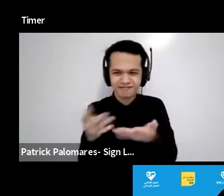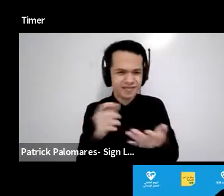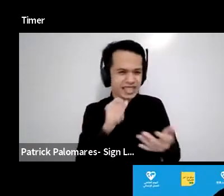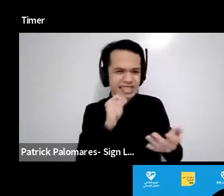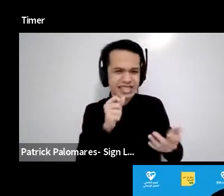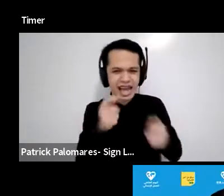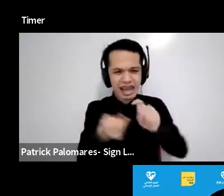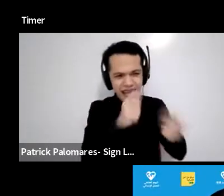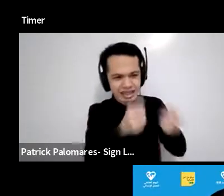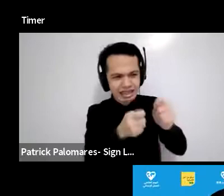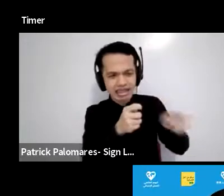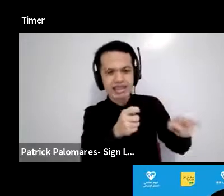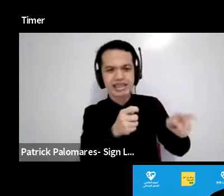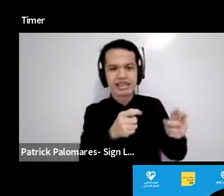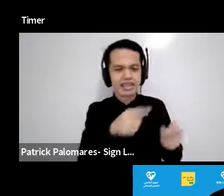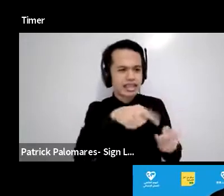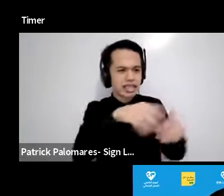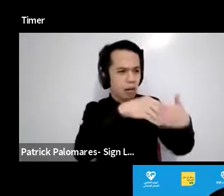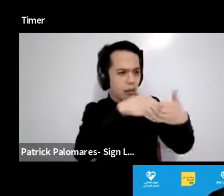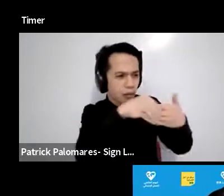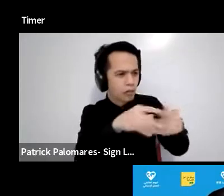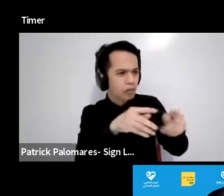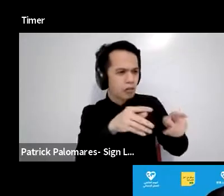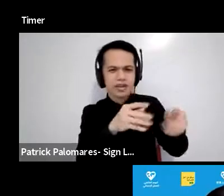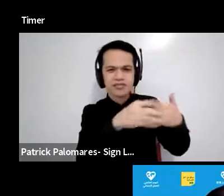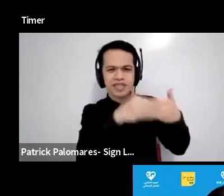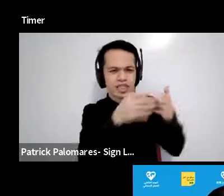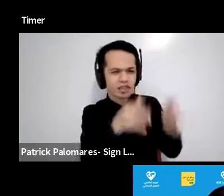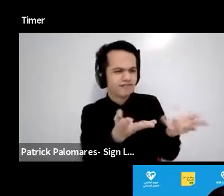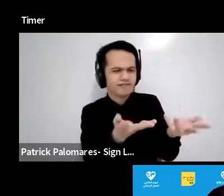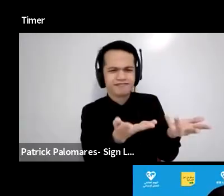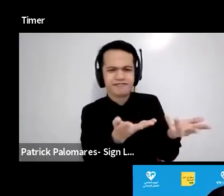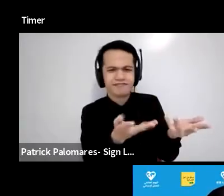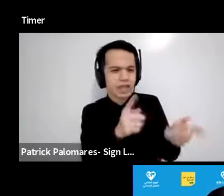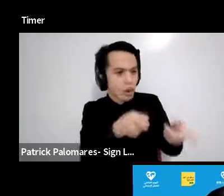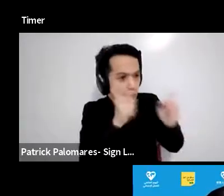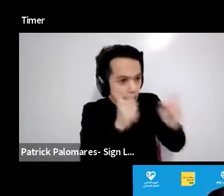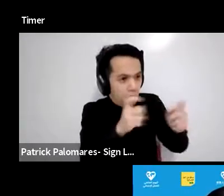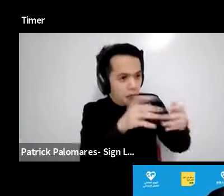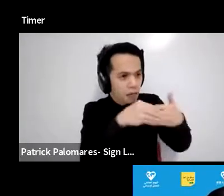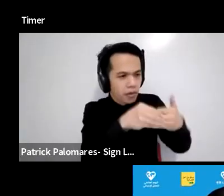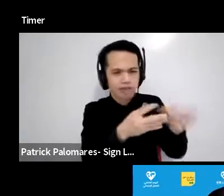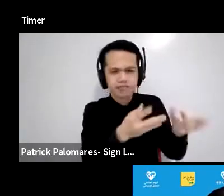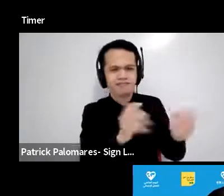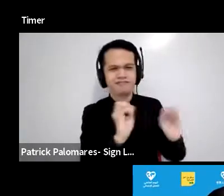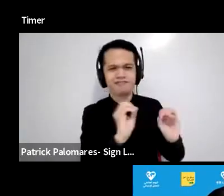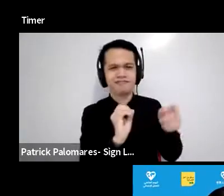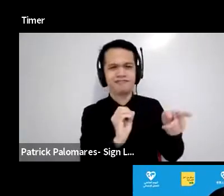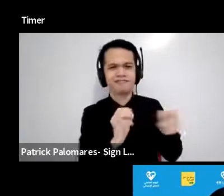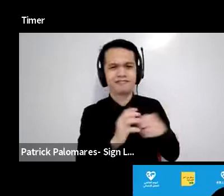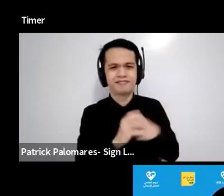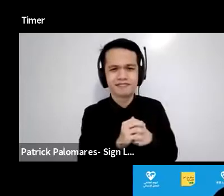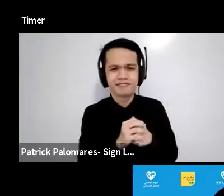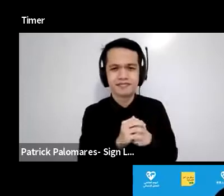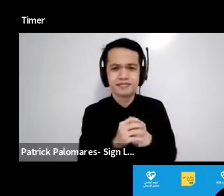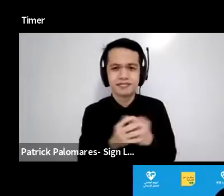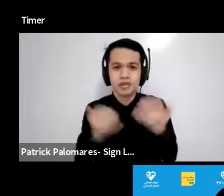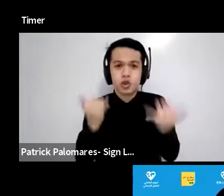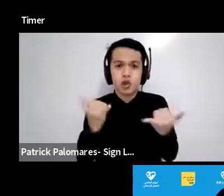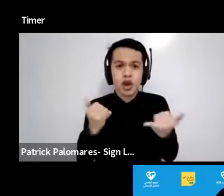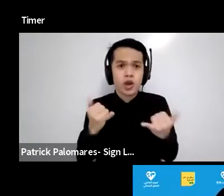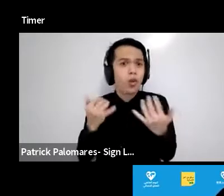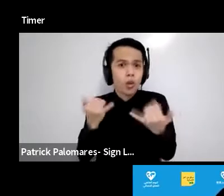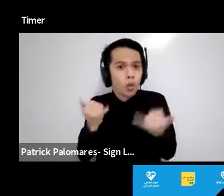same flexibility and speed and urgency of adapting when we're seeing, and this is already with the